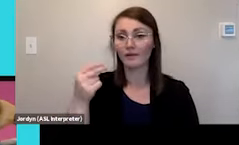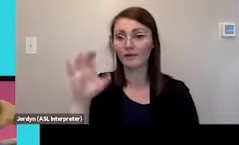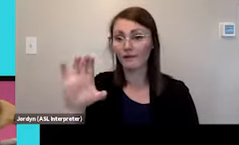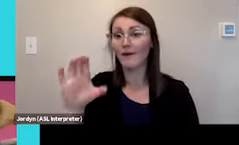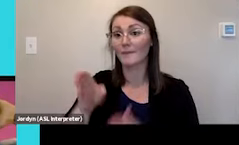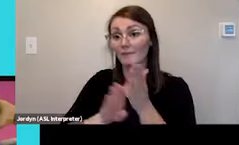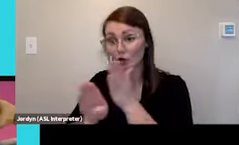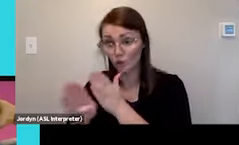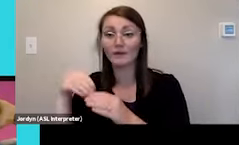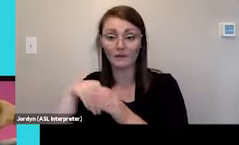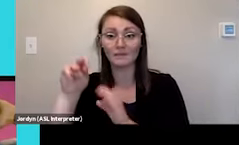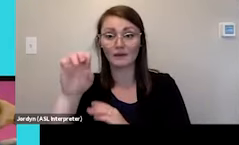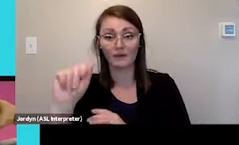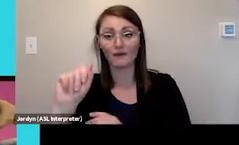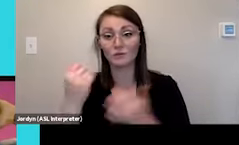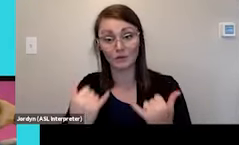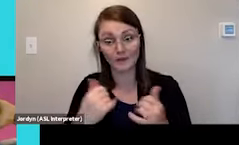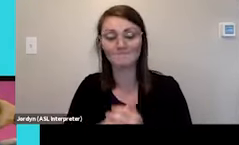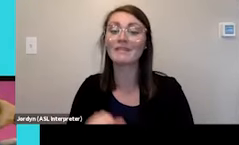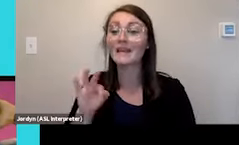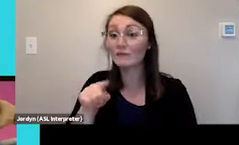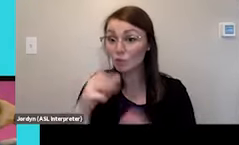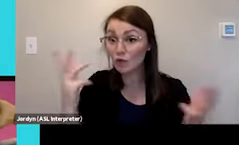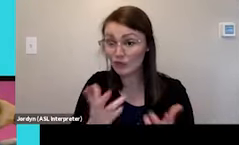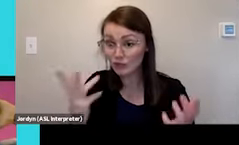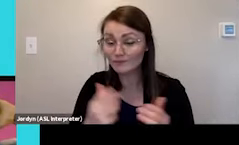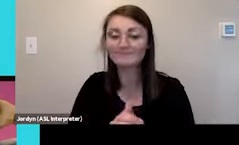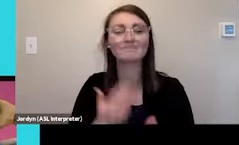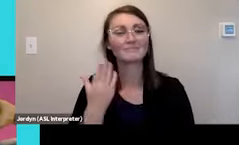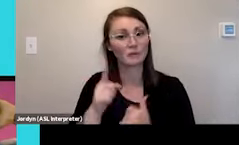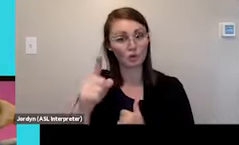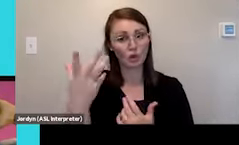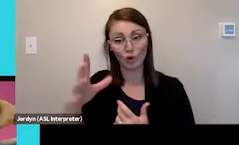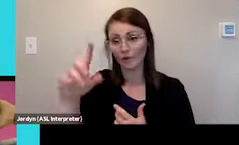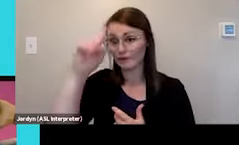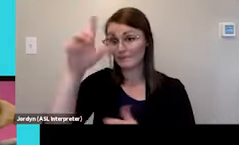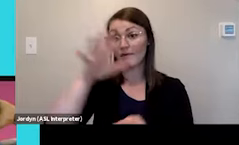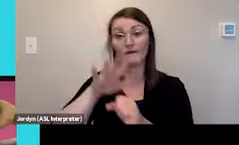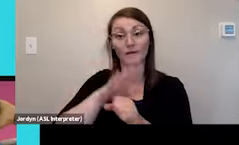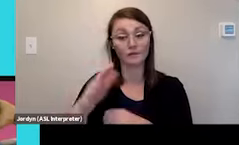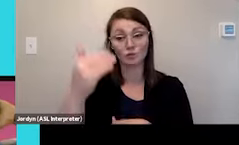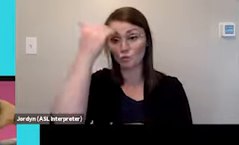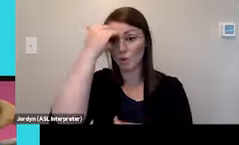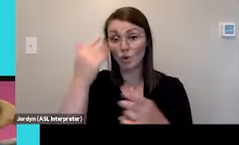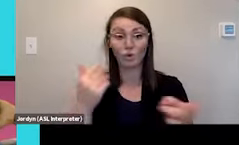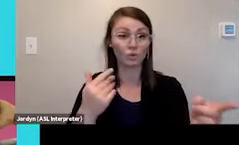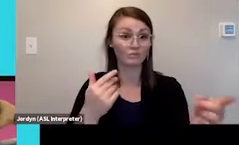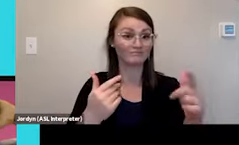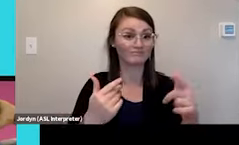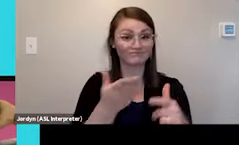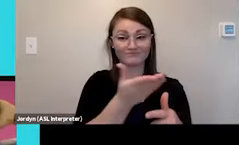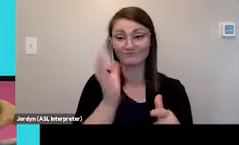today. If you're here, you are probably smart enough to know that these portrayals